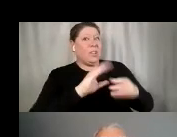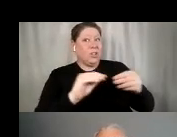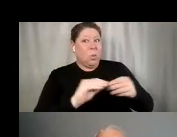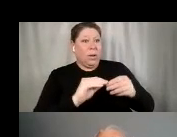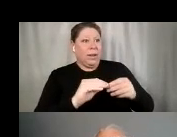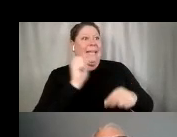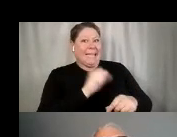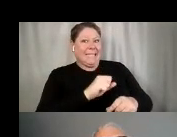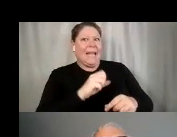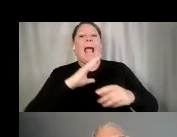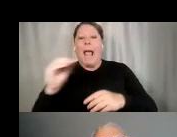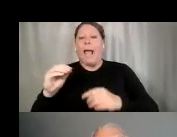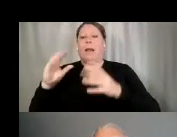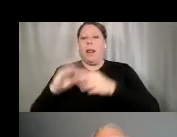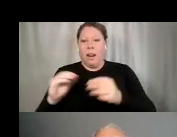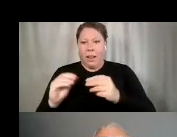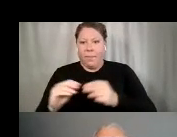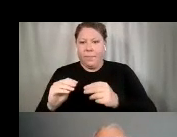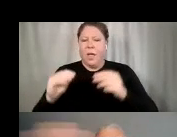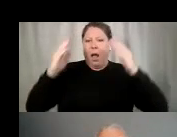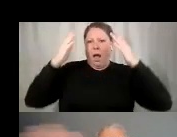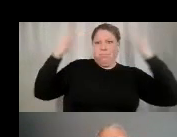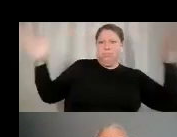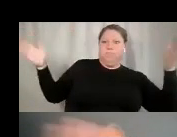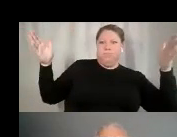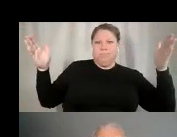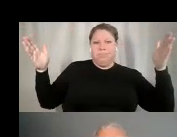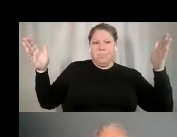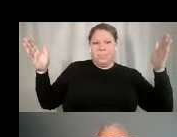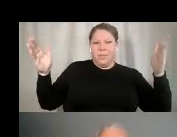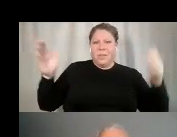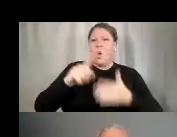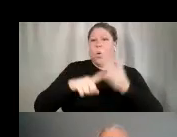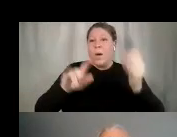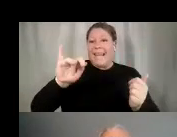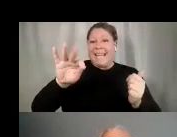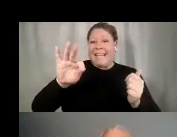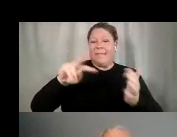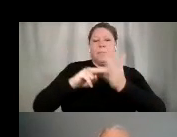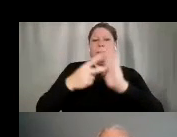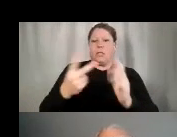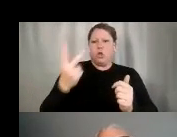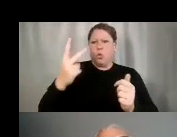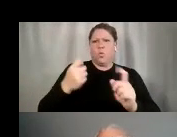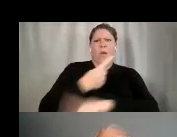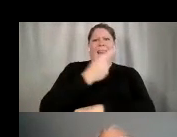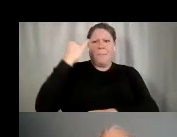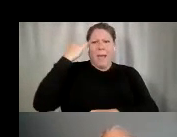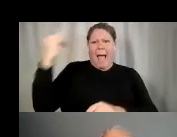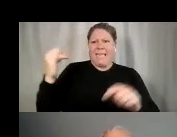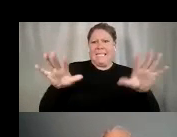open-mindedly. The what if game is where we take two random ideas and pair them together. And so it helps people